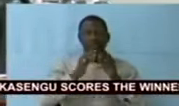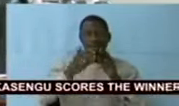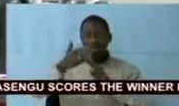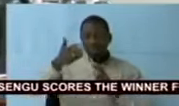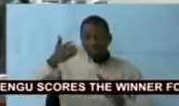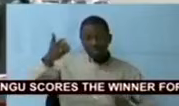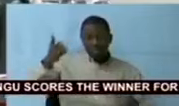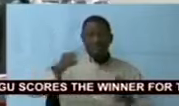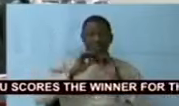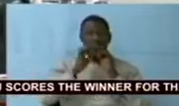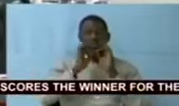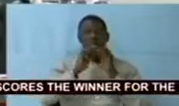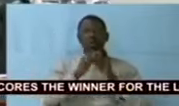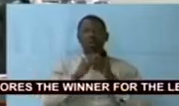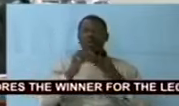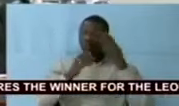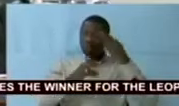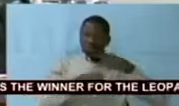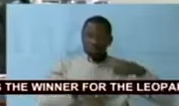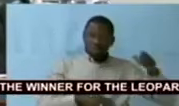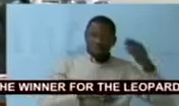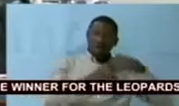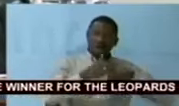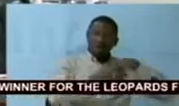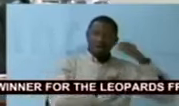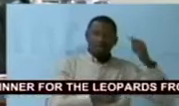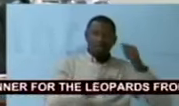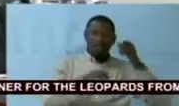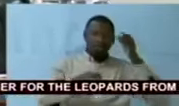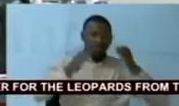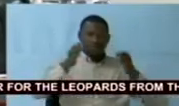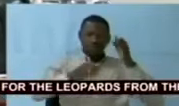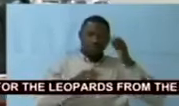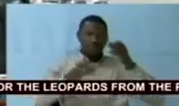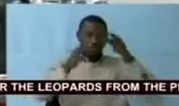walked out of the court back to his office,